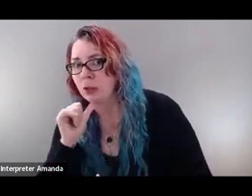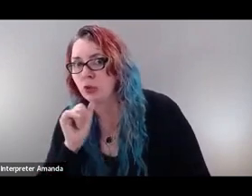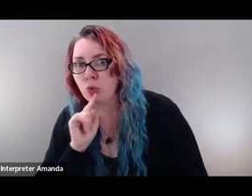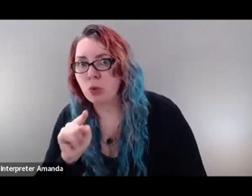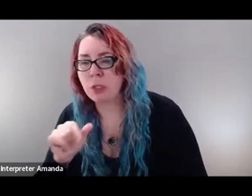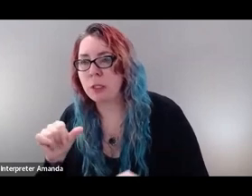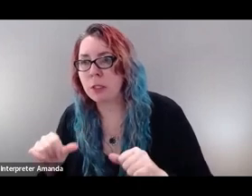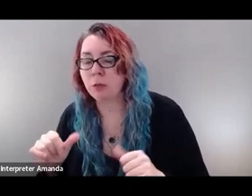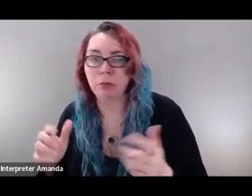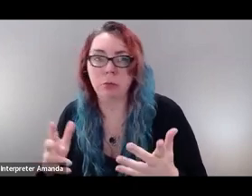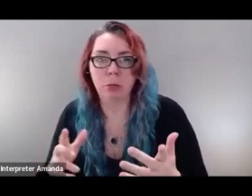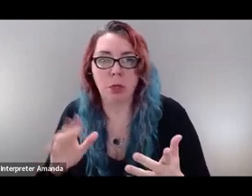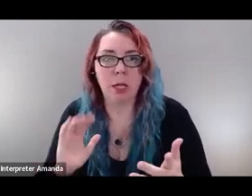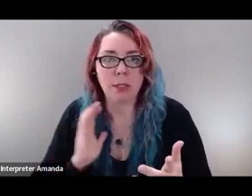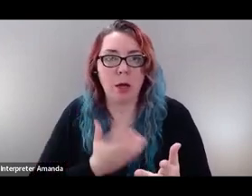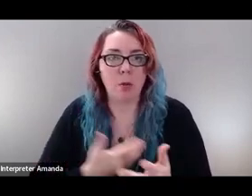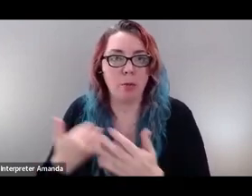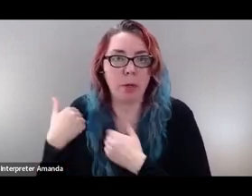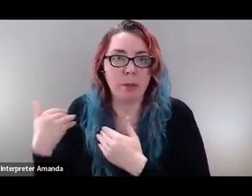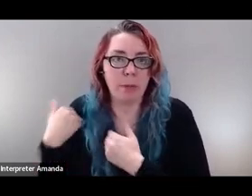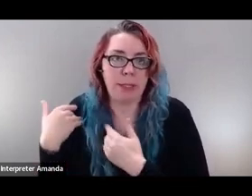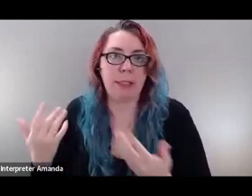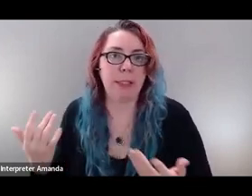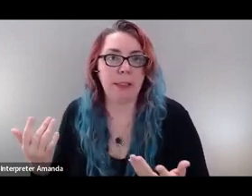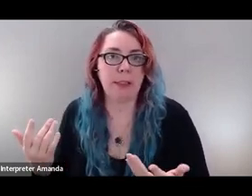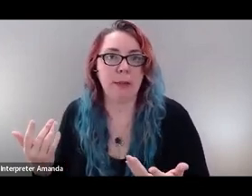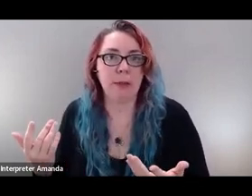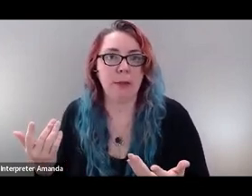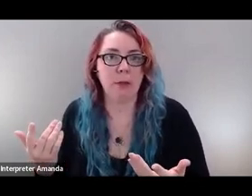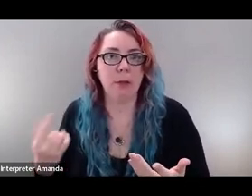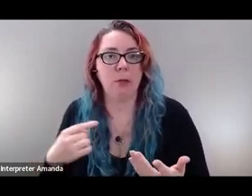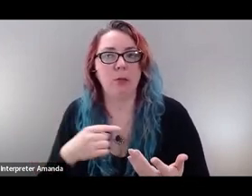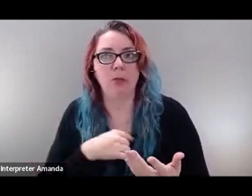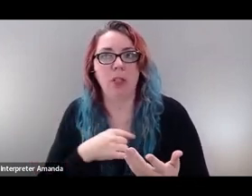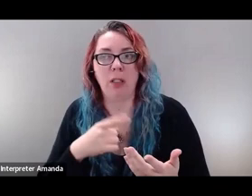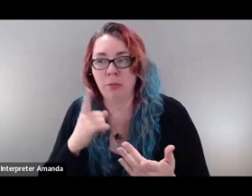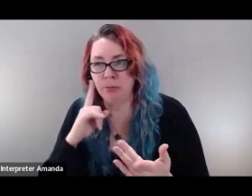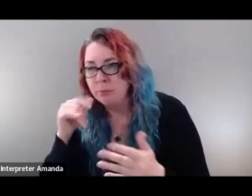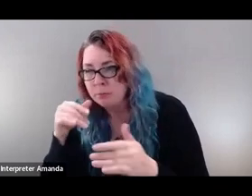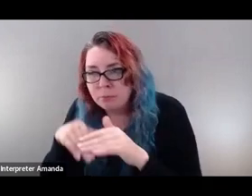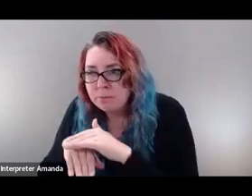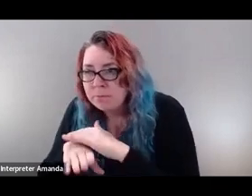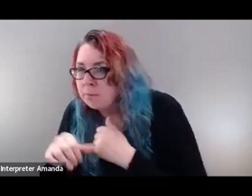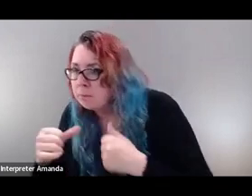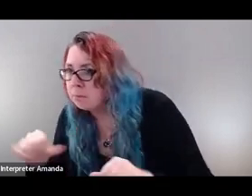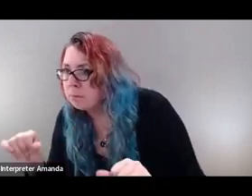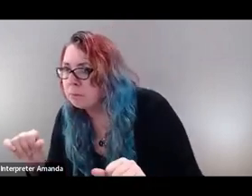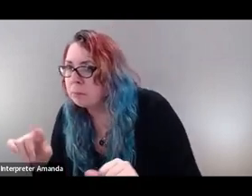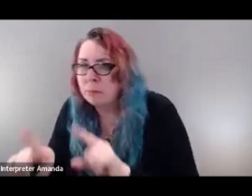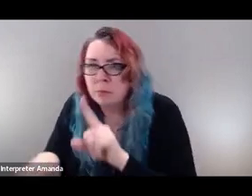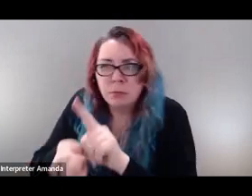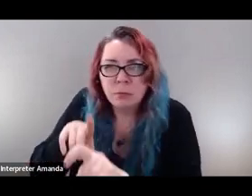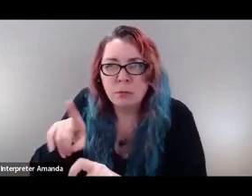It's our responsibility to go into, you know, into areas that we're uncomfortable, to ask questions and to take